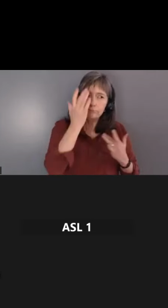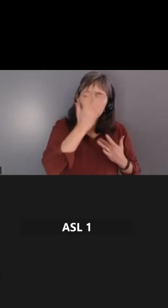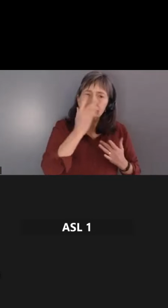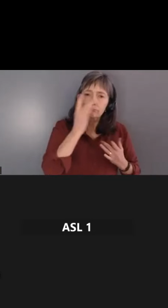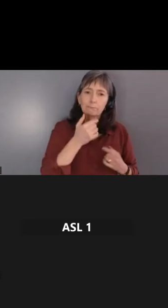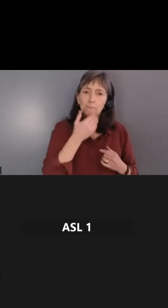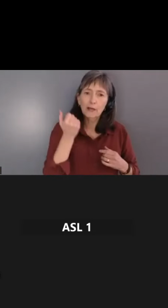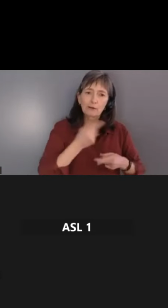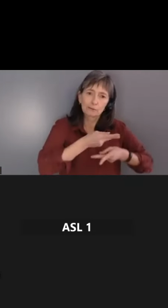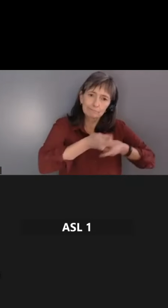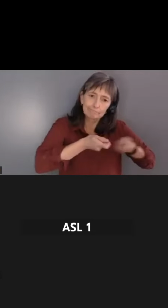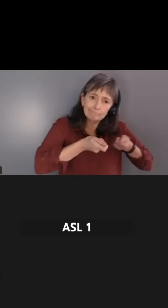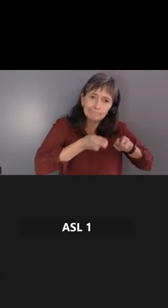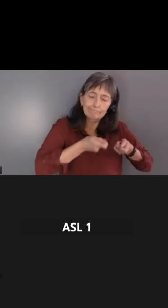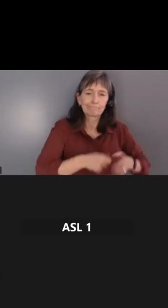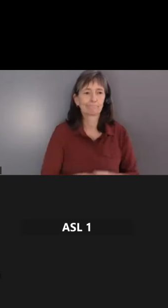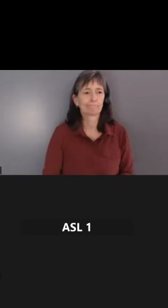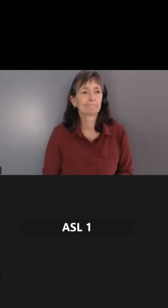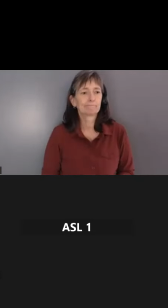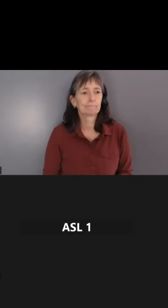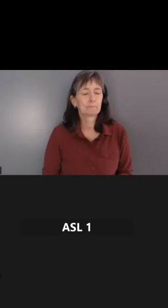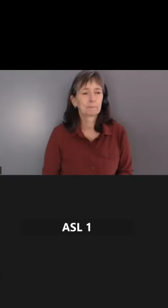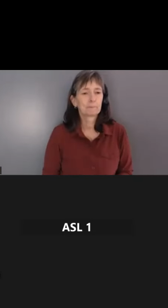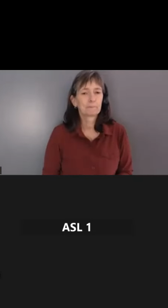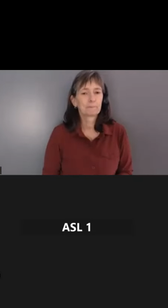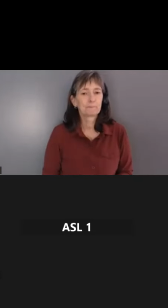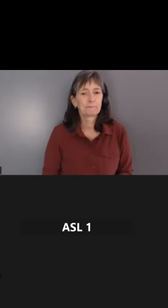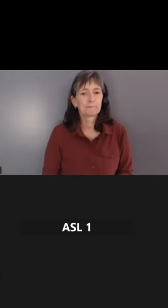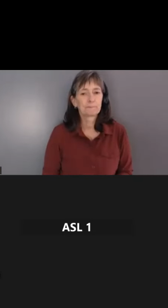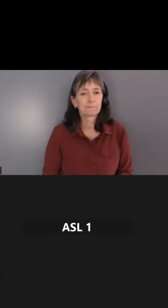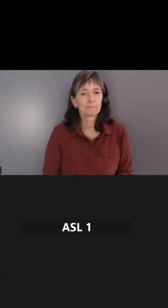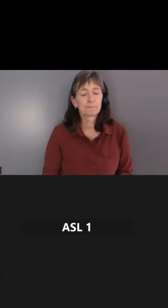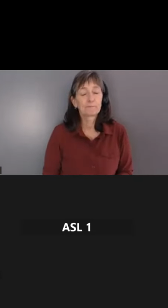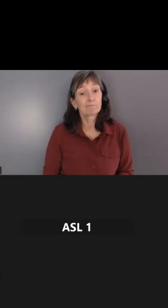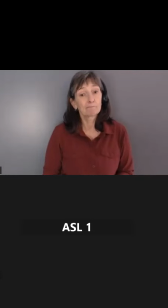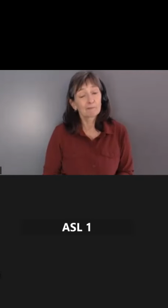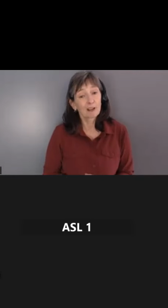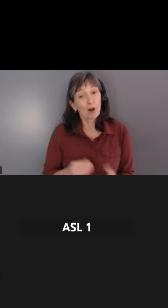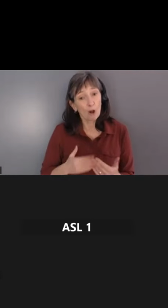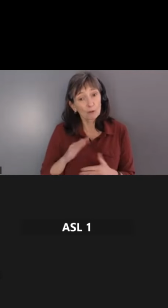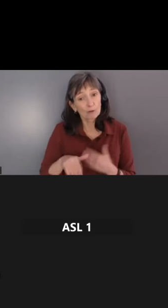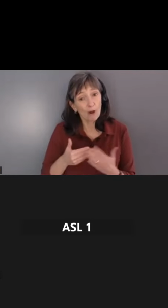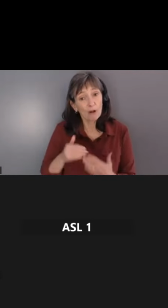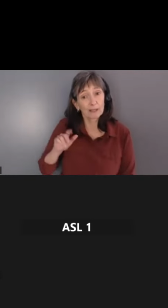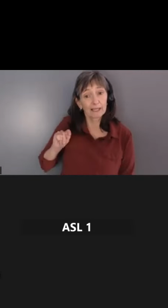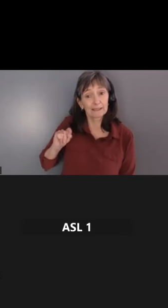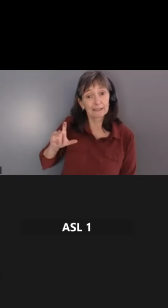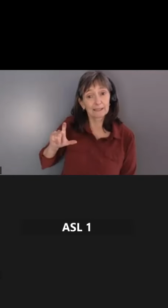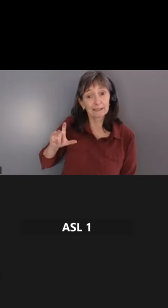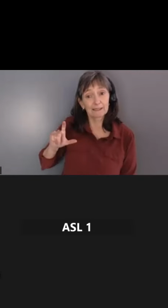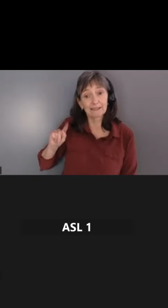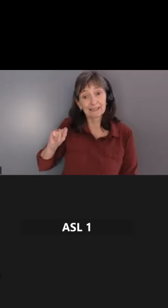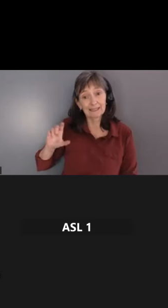health and better chronic disease management, given that nearly all long-term care home admissions are attributable to declining